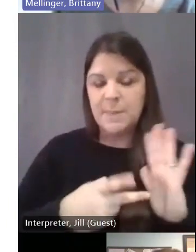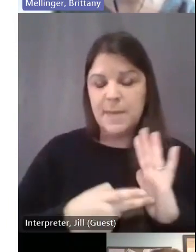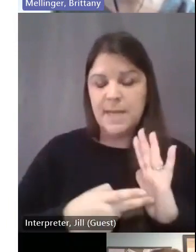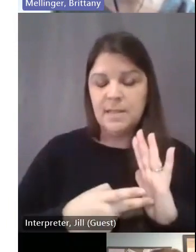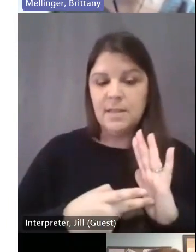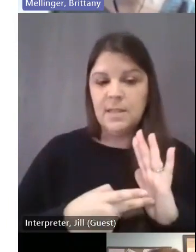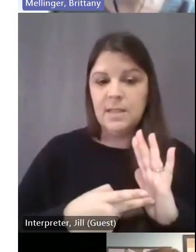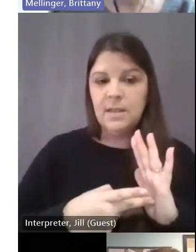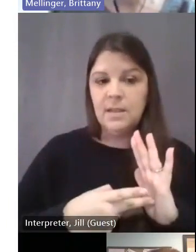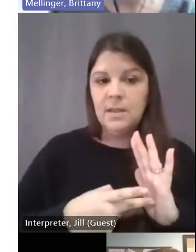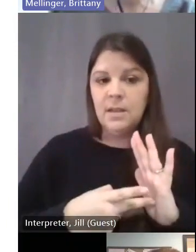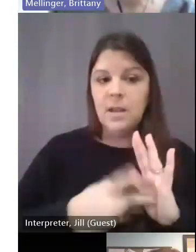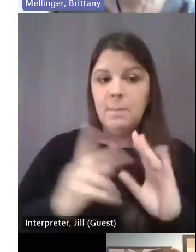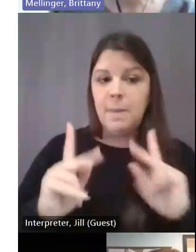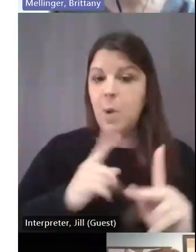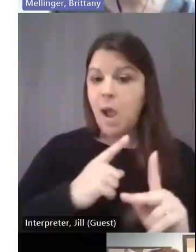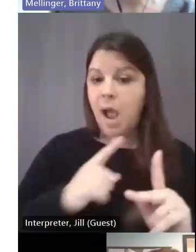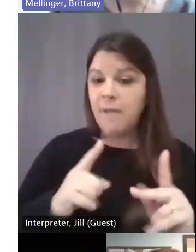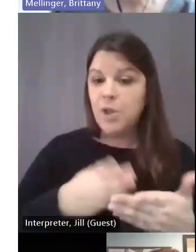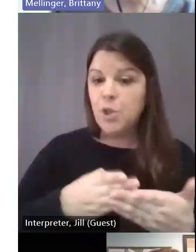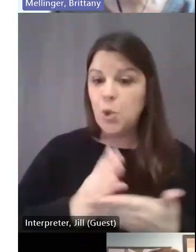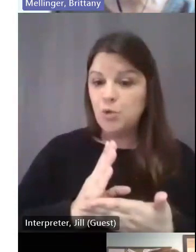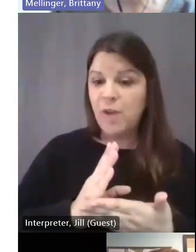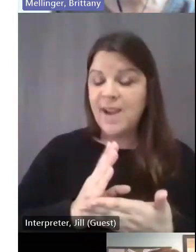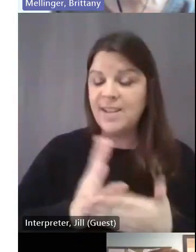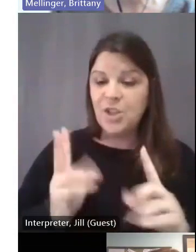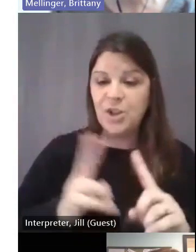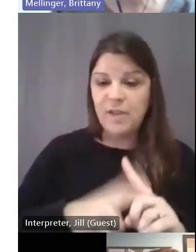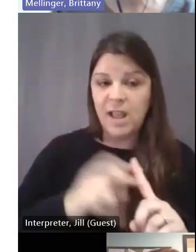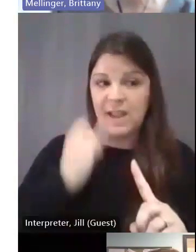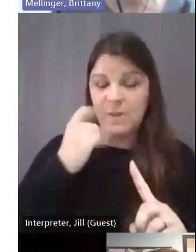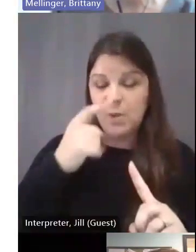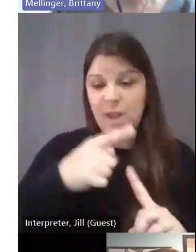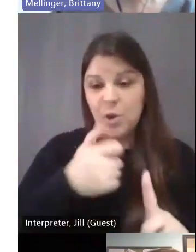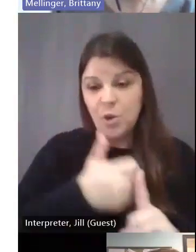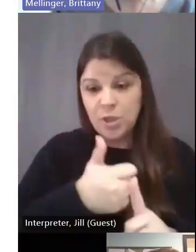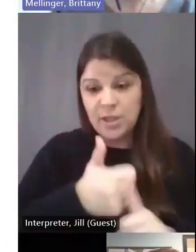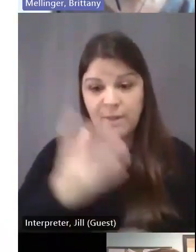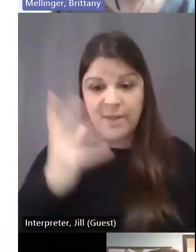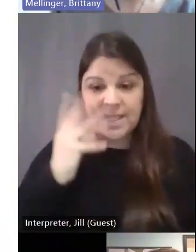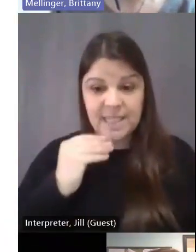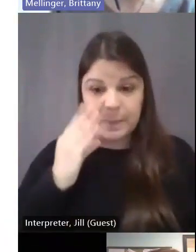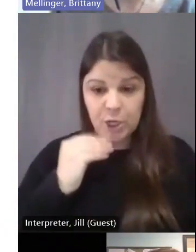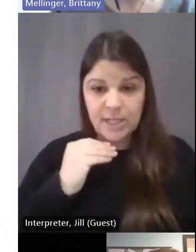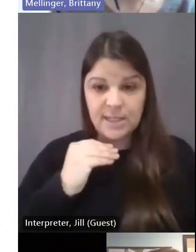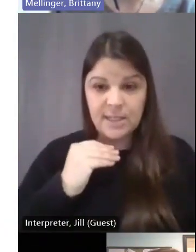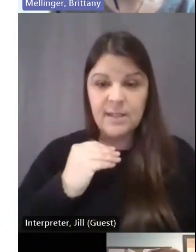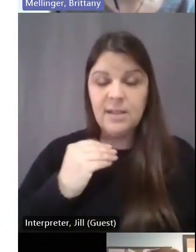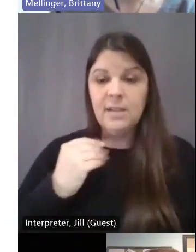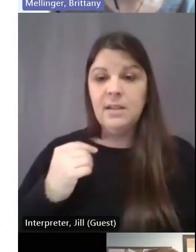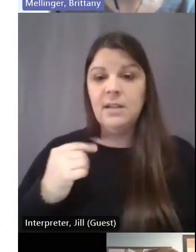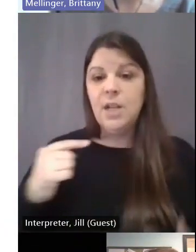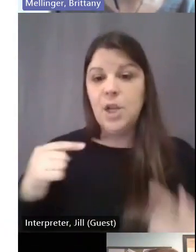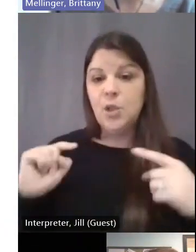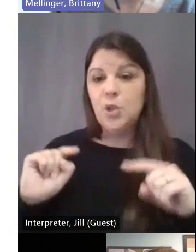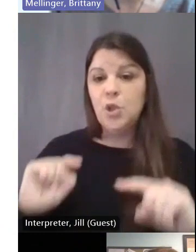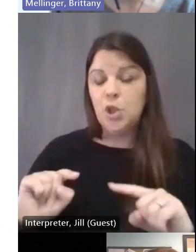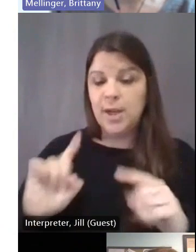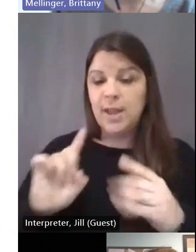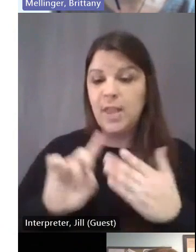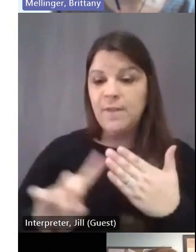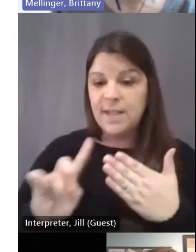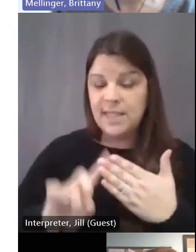that folks have the right to file a complaint if they believe that they've experienced discrimination And during the